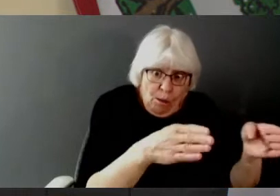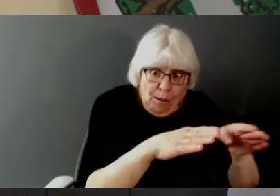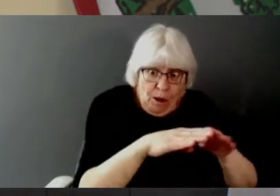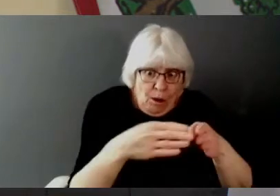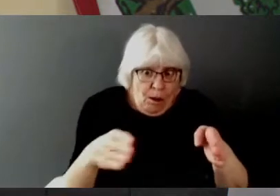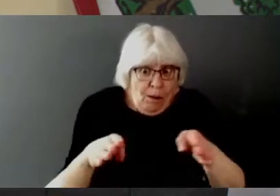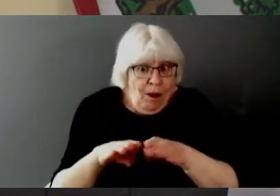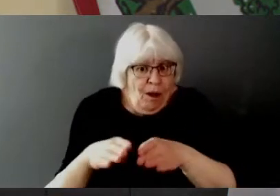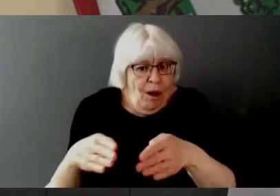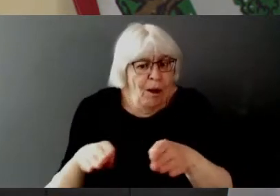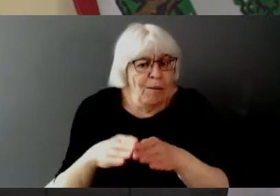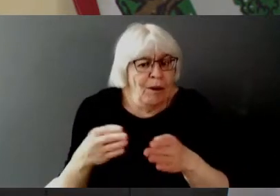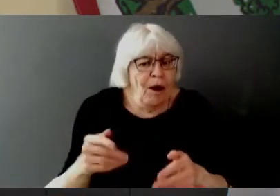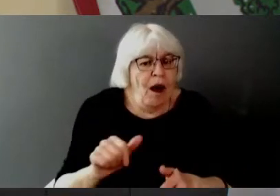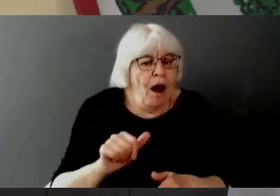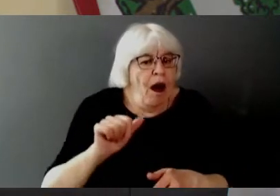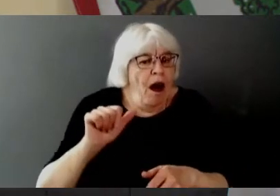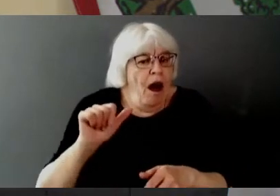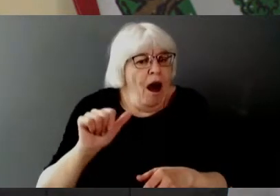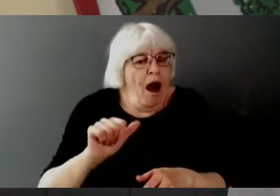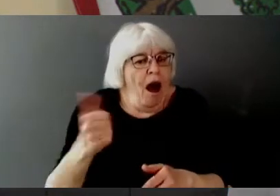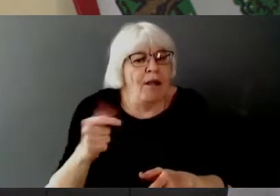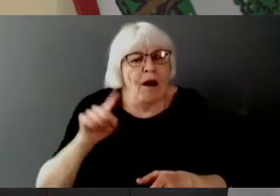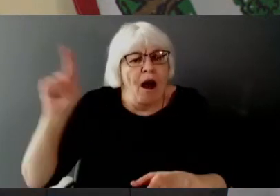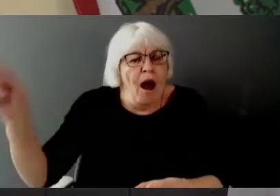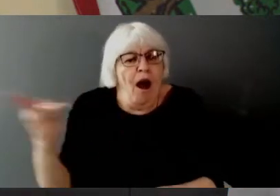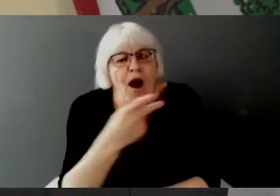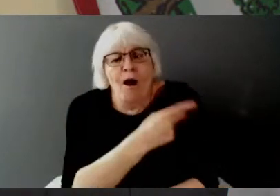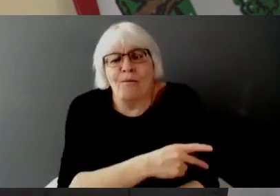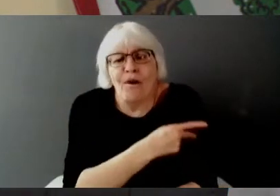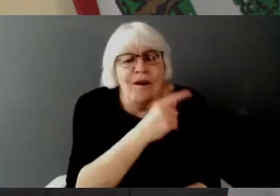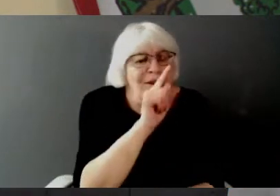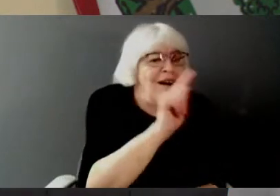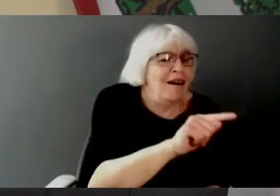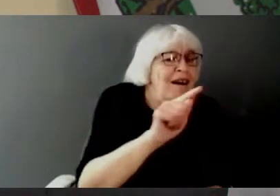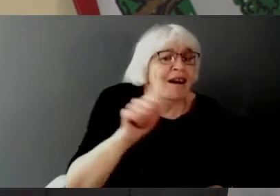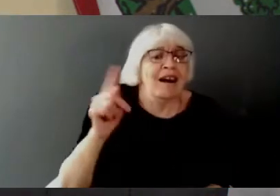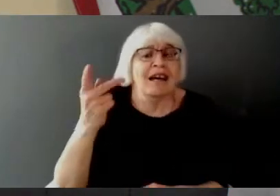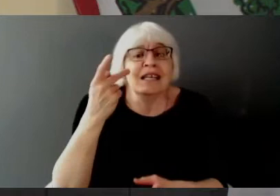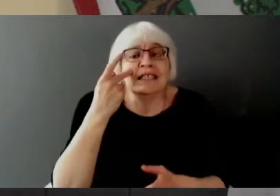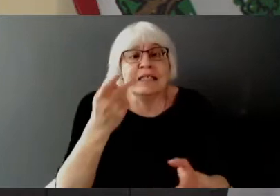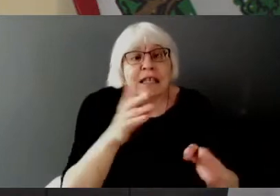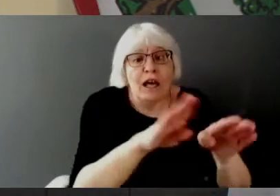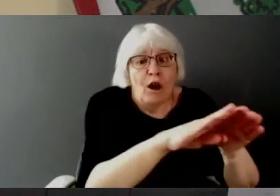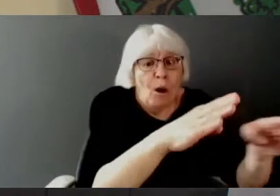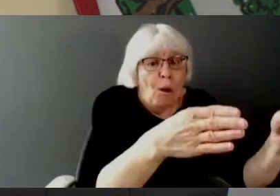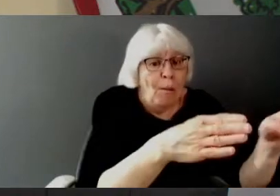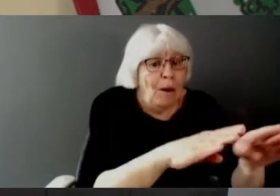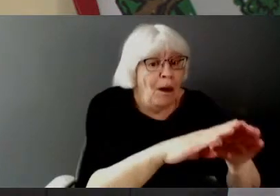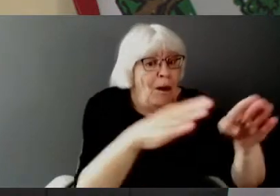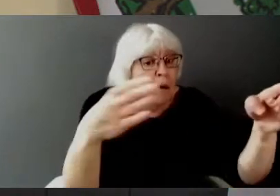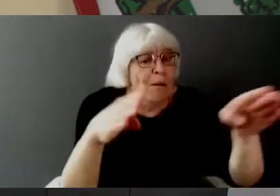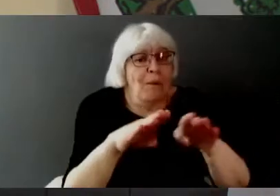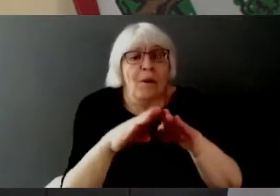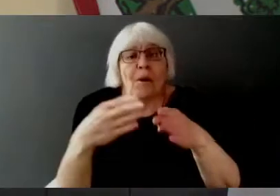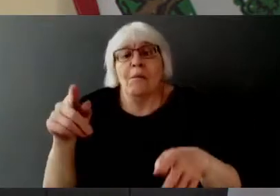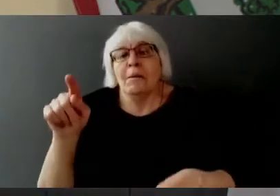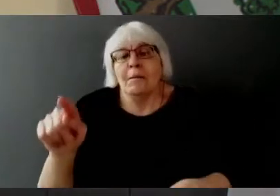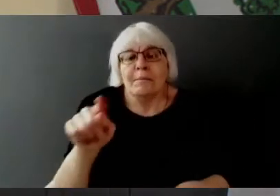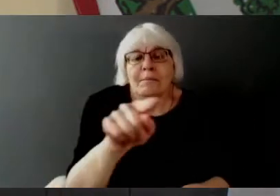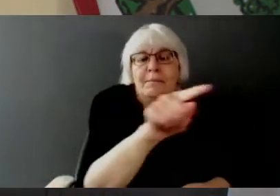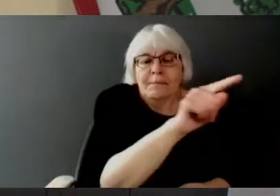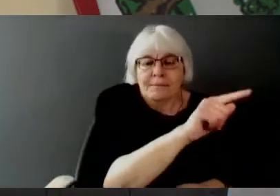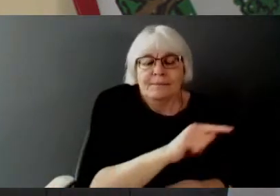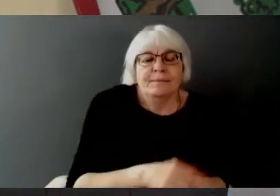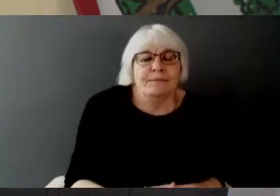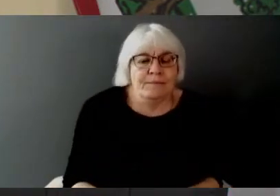how things are going, and when it's safe to do so, look at those situations then. So, like I say, I think that's a nice flicker